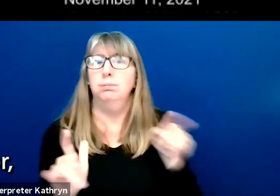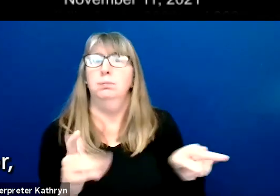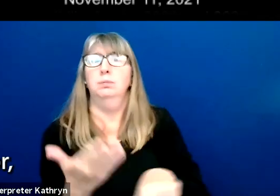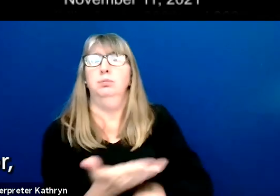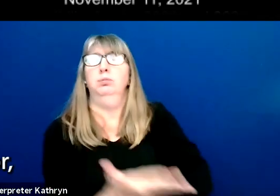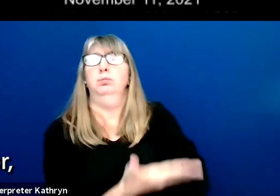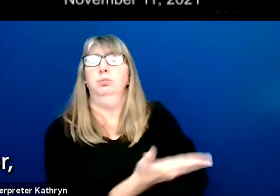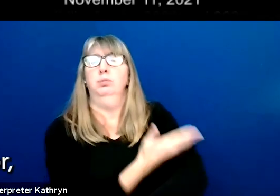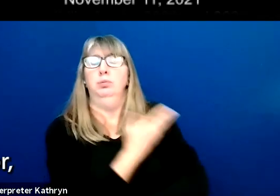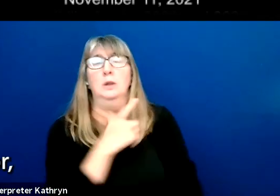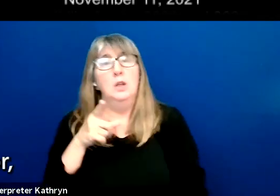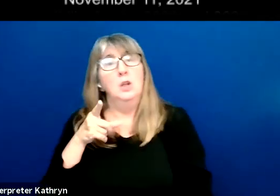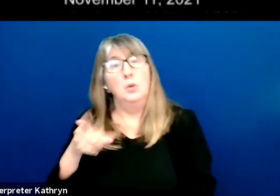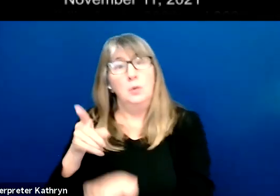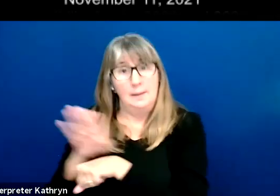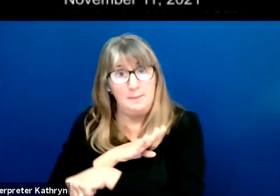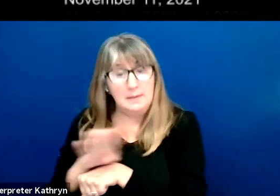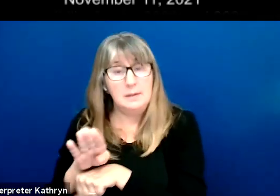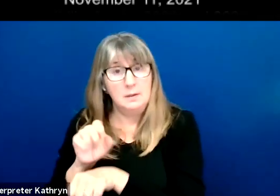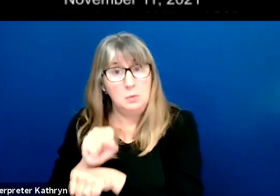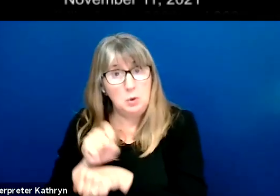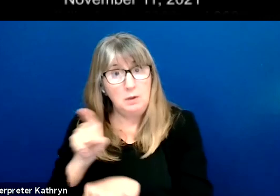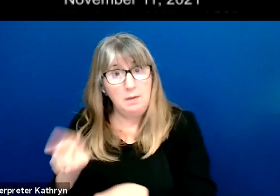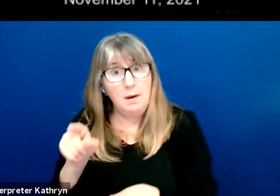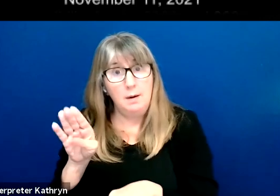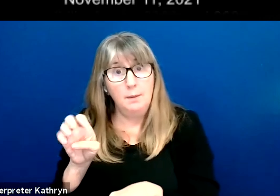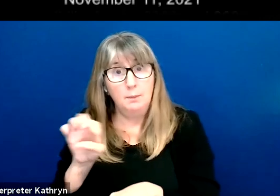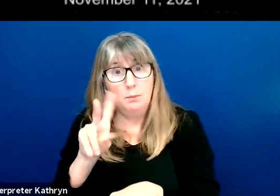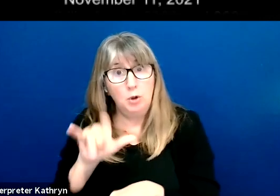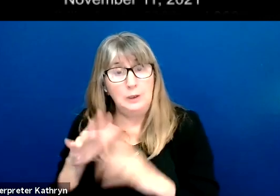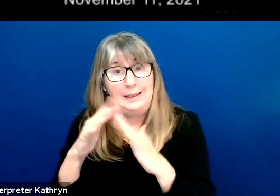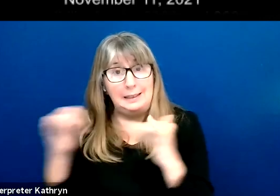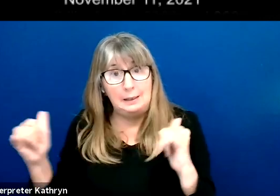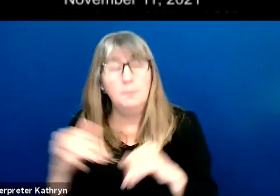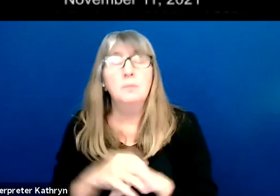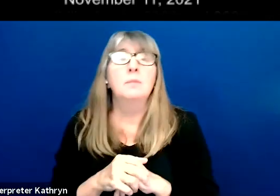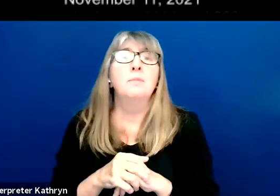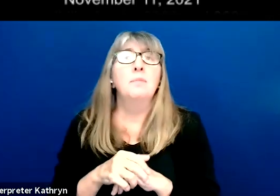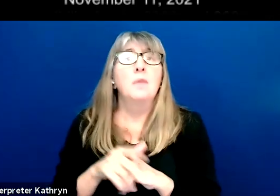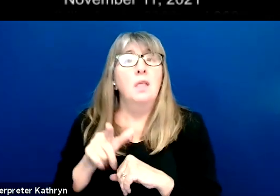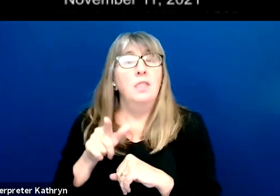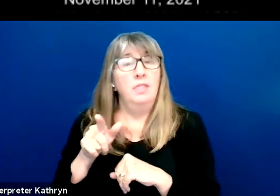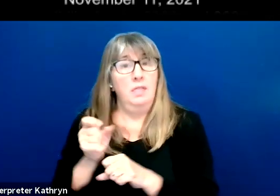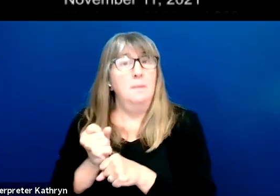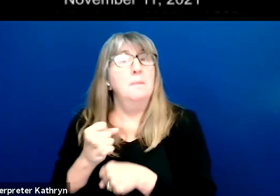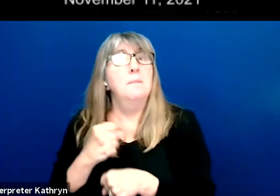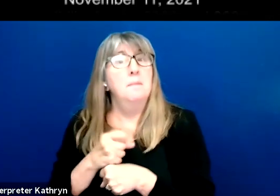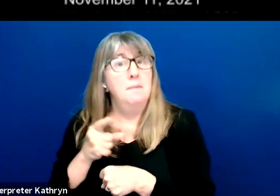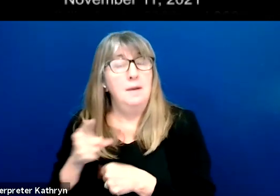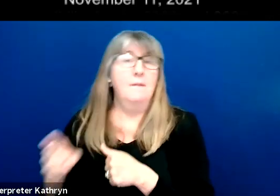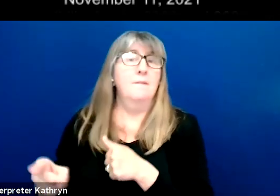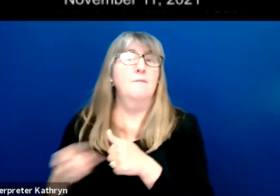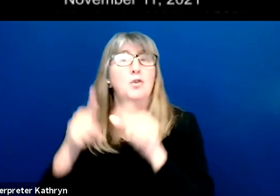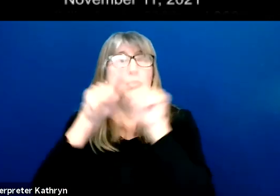the company that I was working for, Berkeley Systems, was a company that made the very first